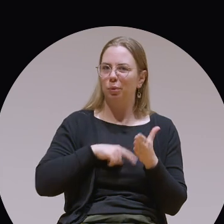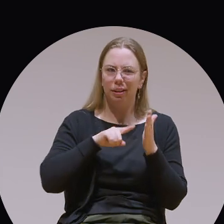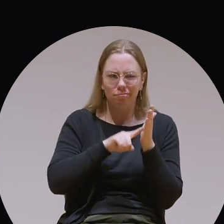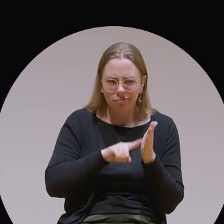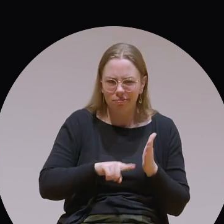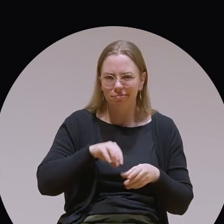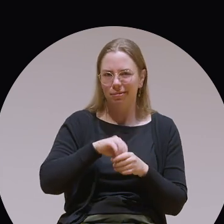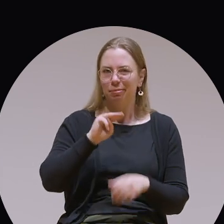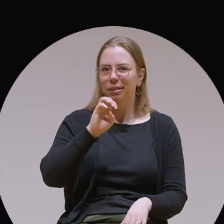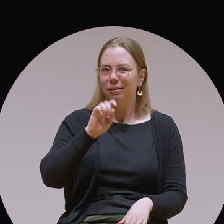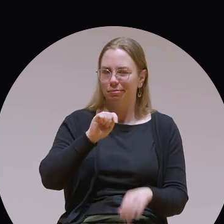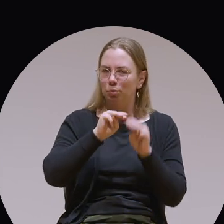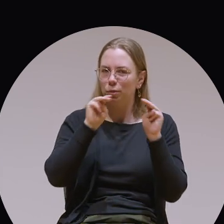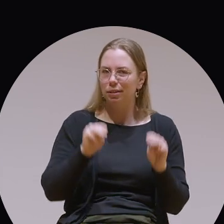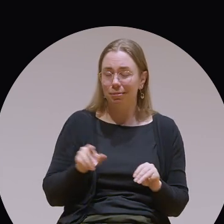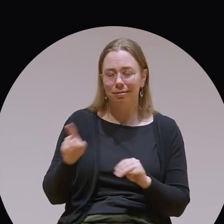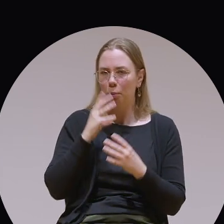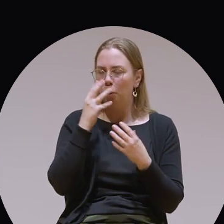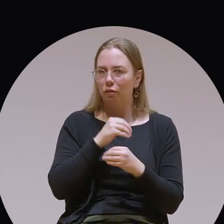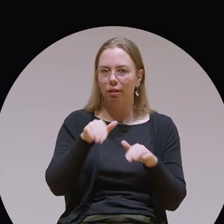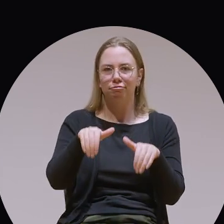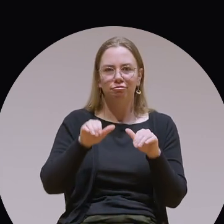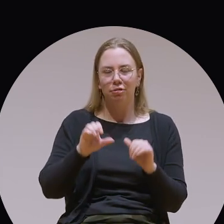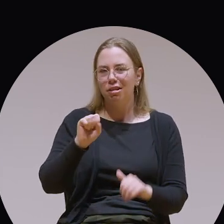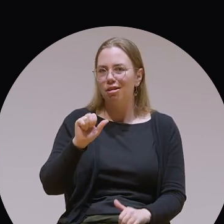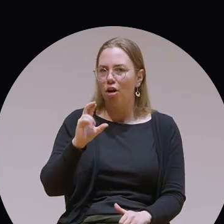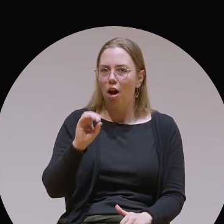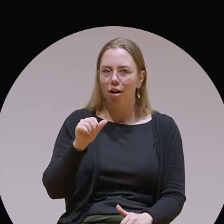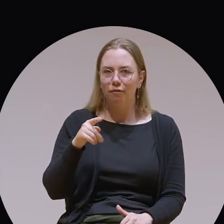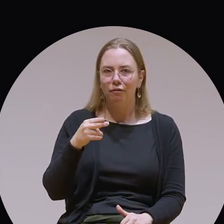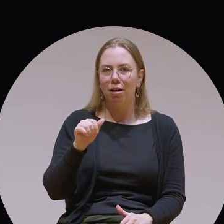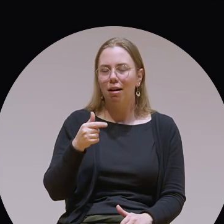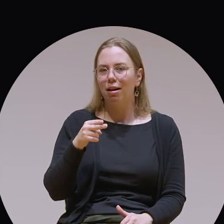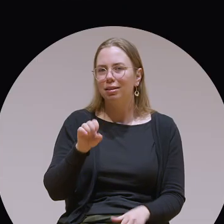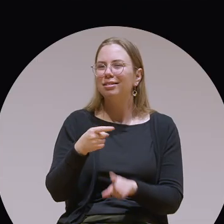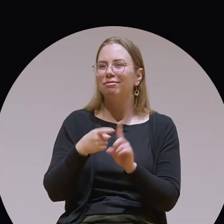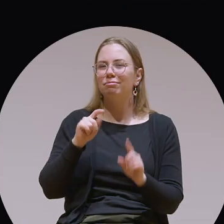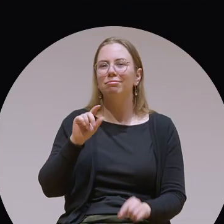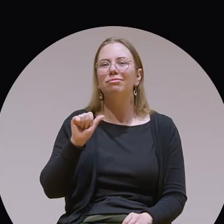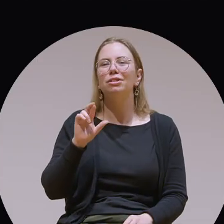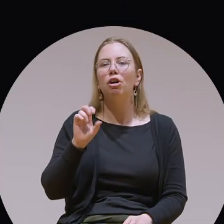which was discovered in Tarsus in southern Turkey in 1863.